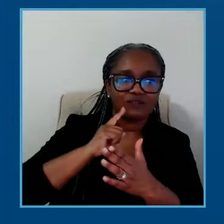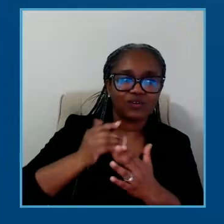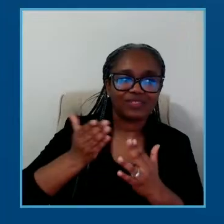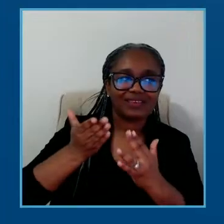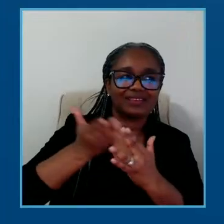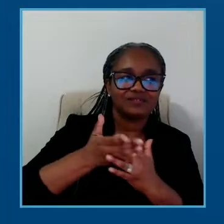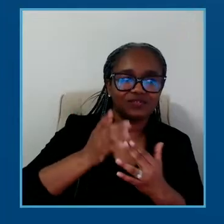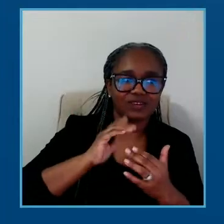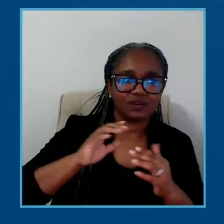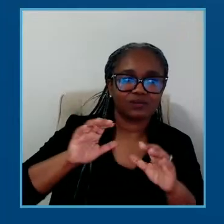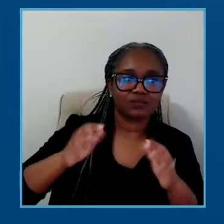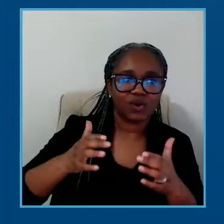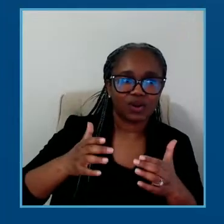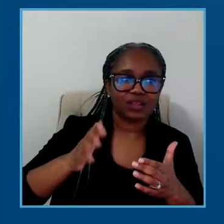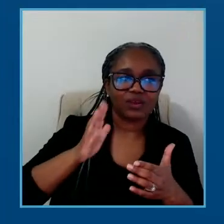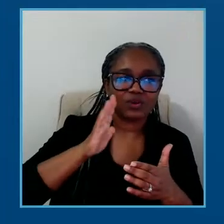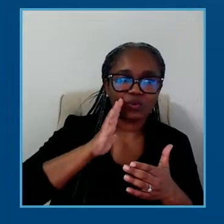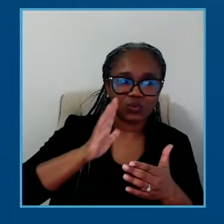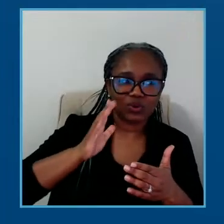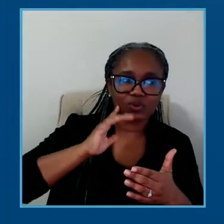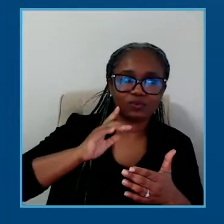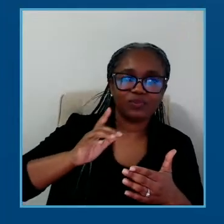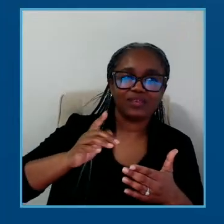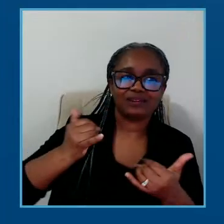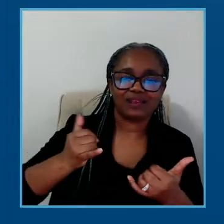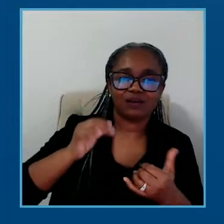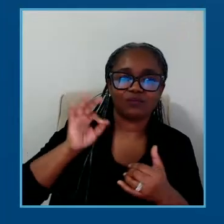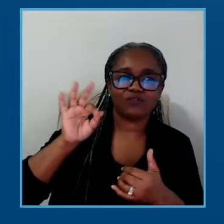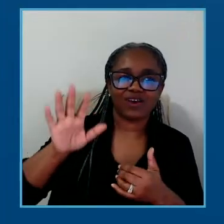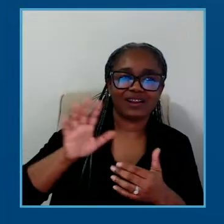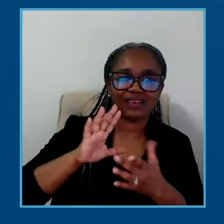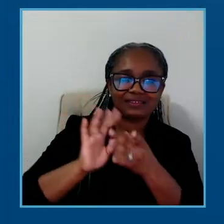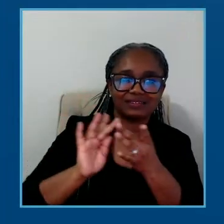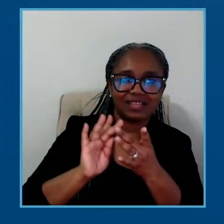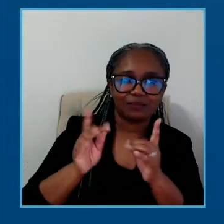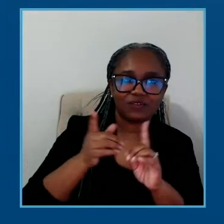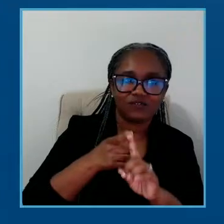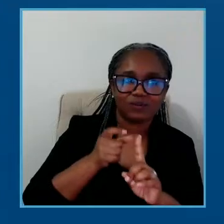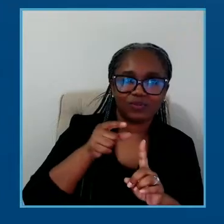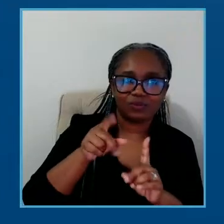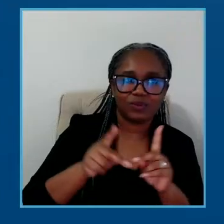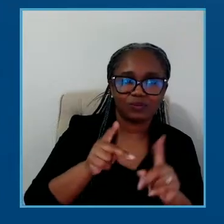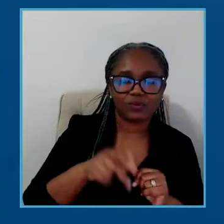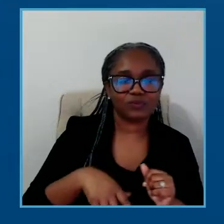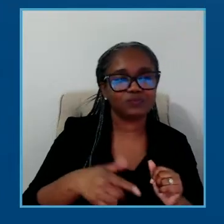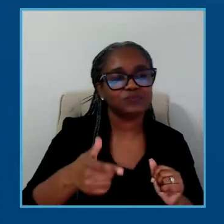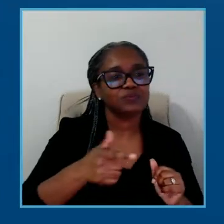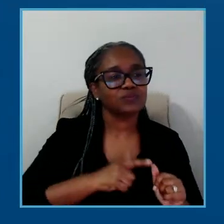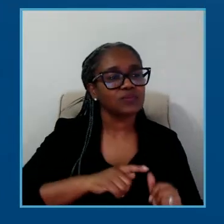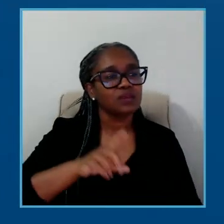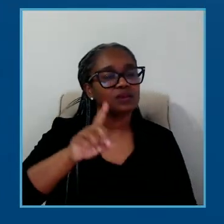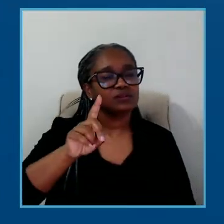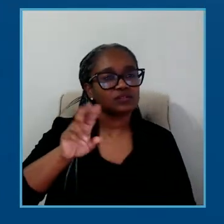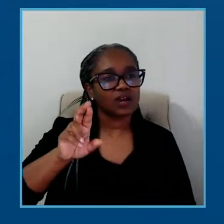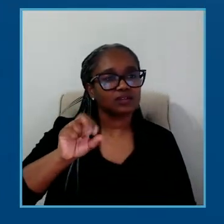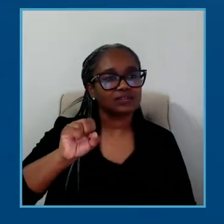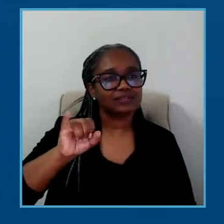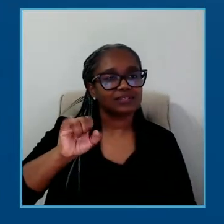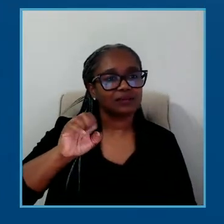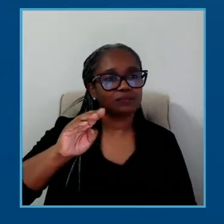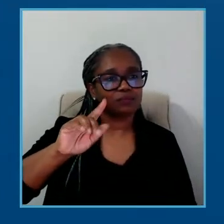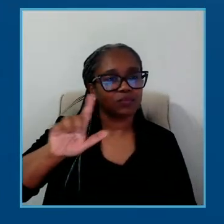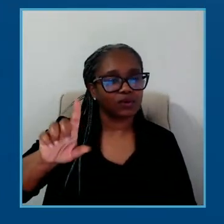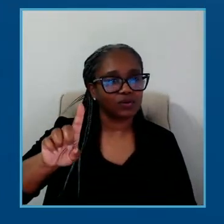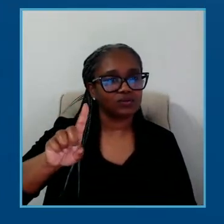As Dr. Siebold testified, the intervening parties who are members of the DNC share the same interest as the